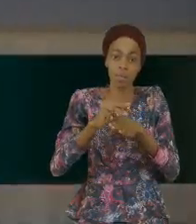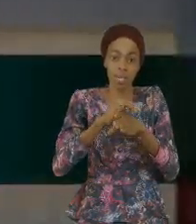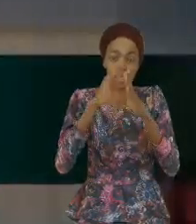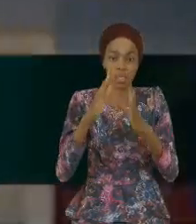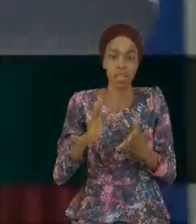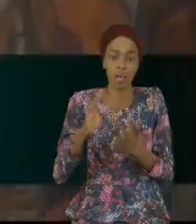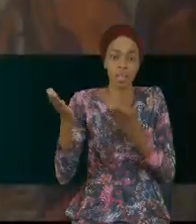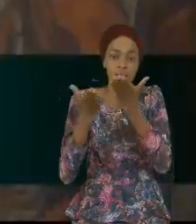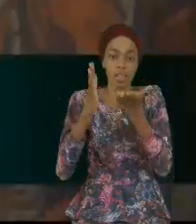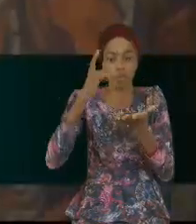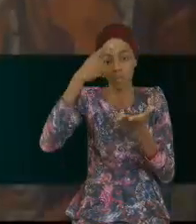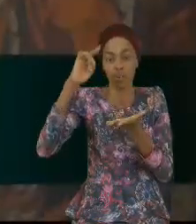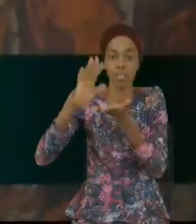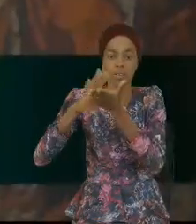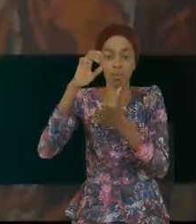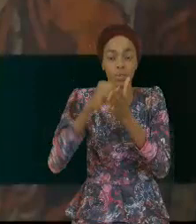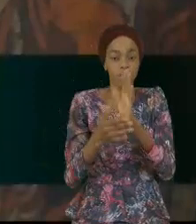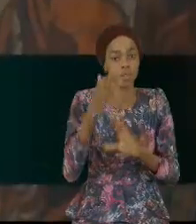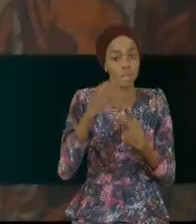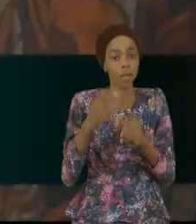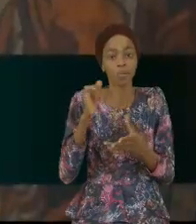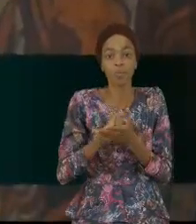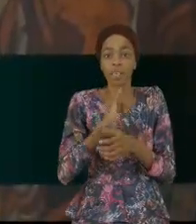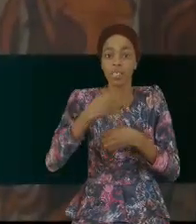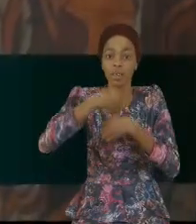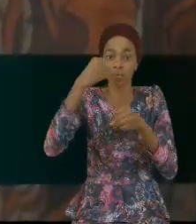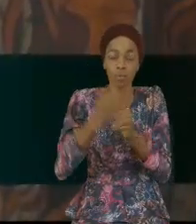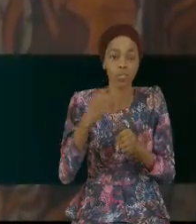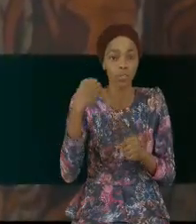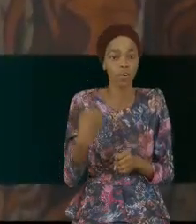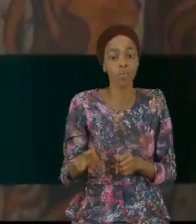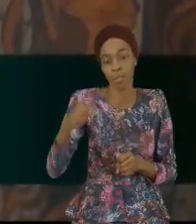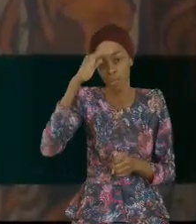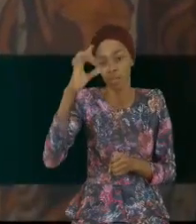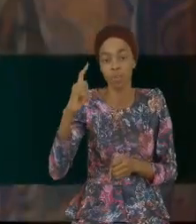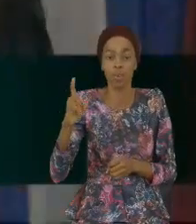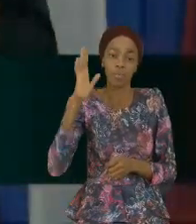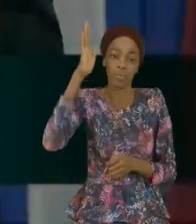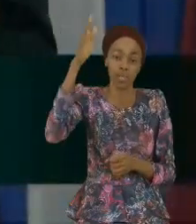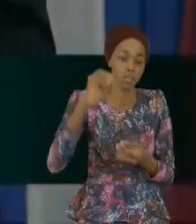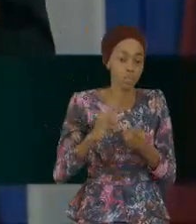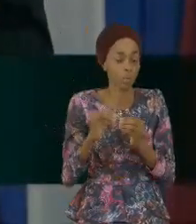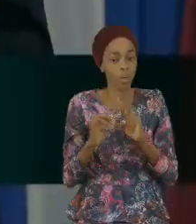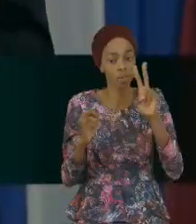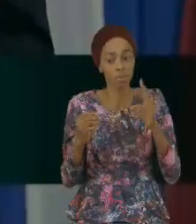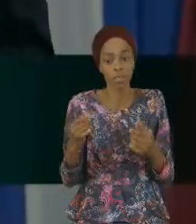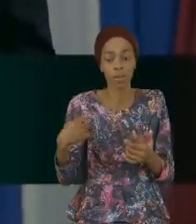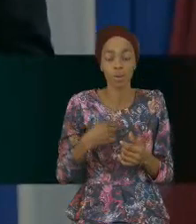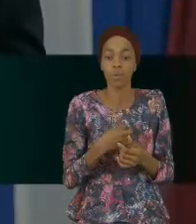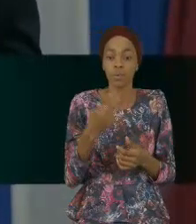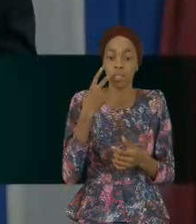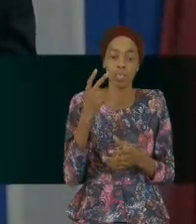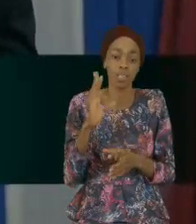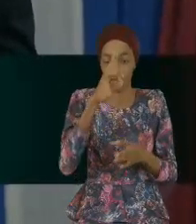in Jesus' name. That's the formation of the man of destiny. Number two now, let's look at the faith of a